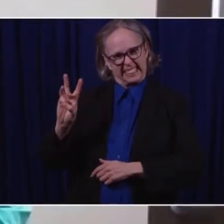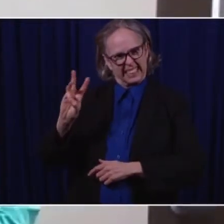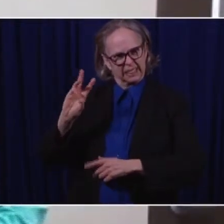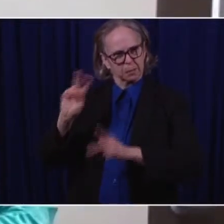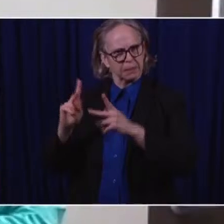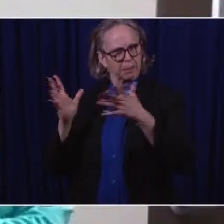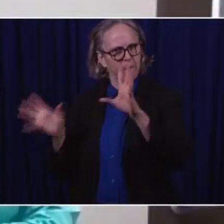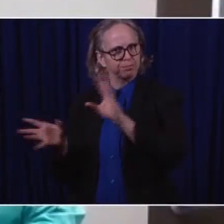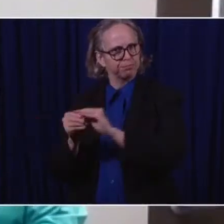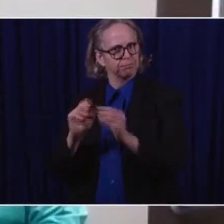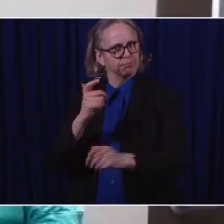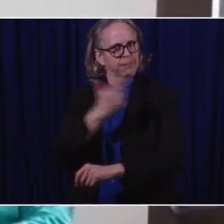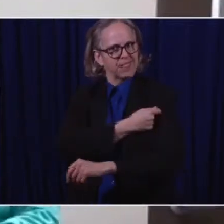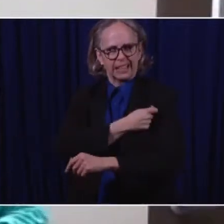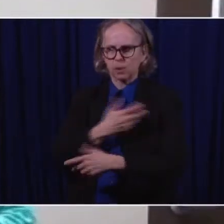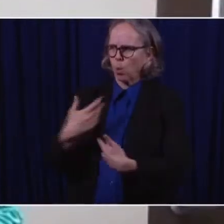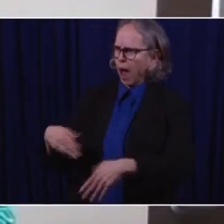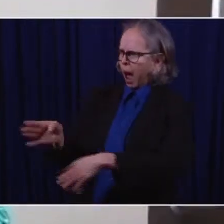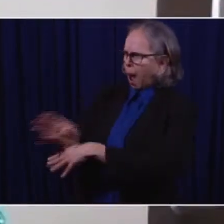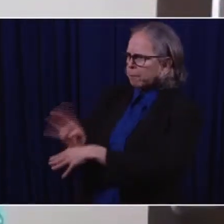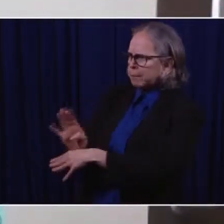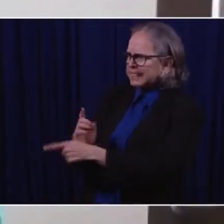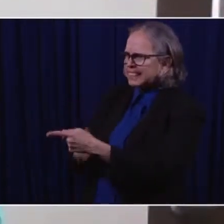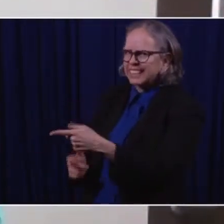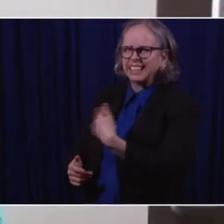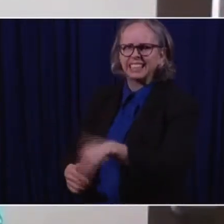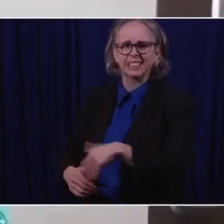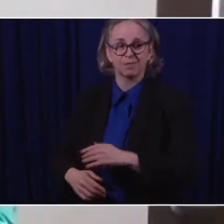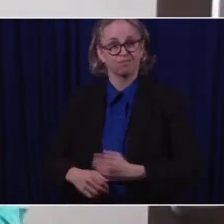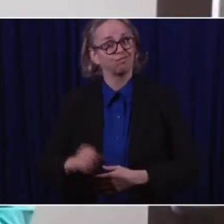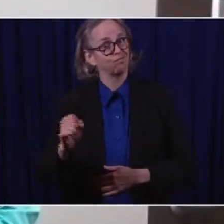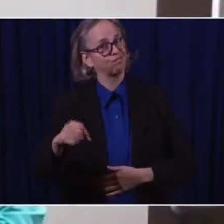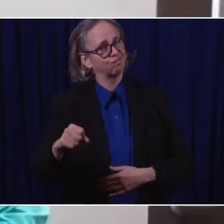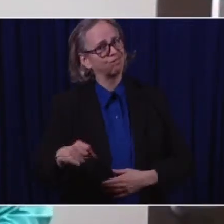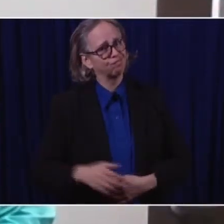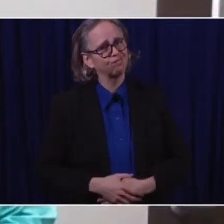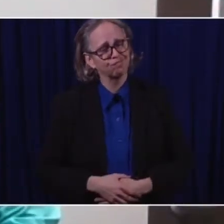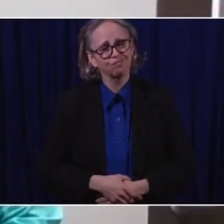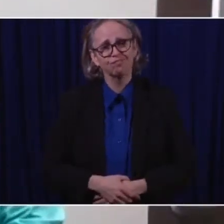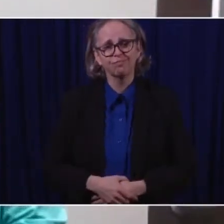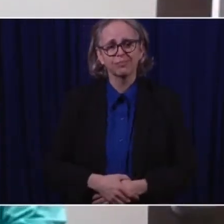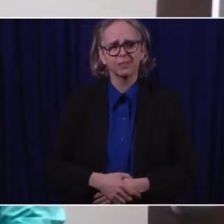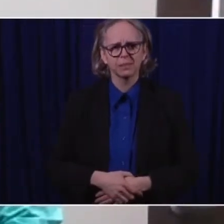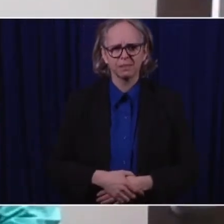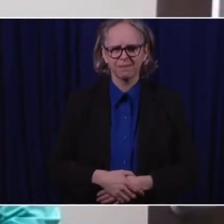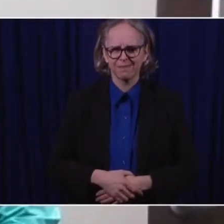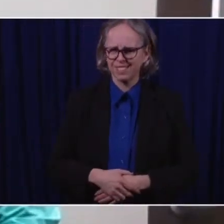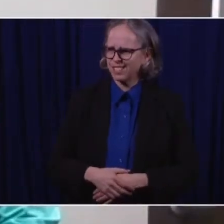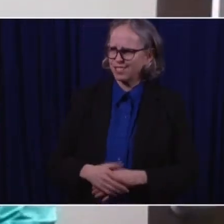pretty busy today, huh? We are. No, that's great.